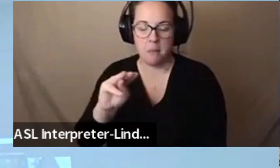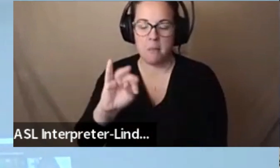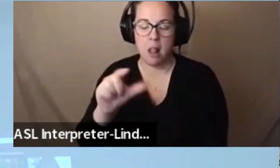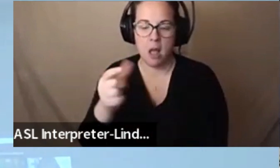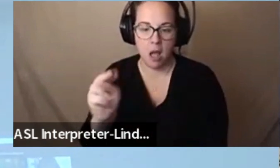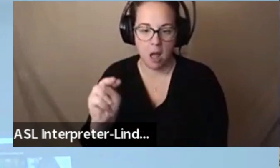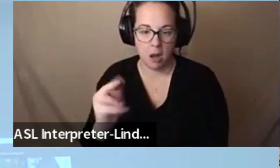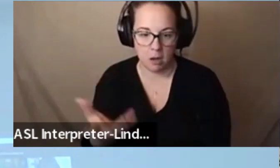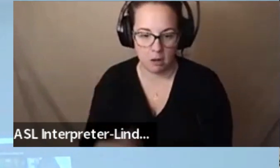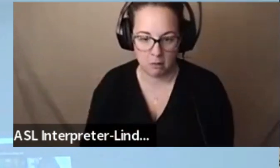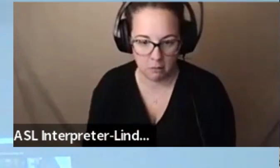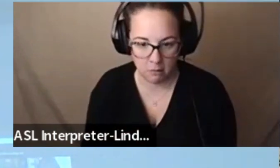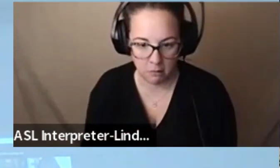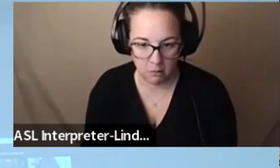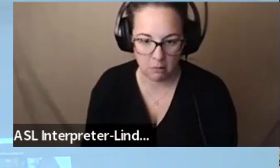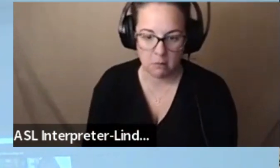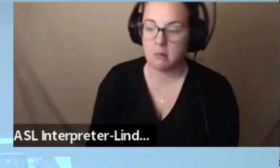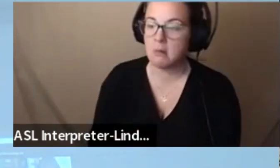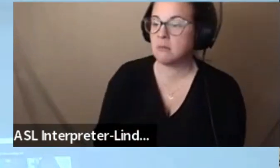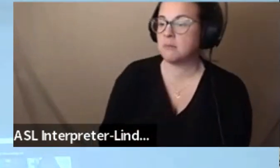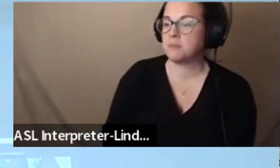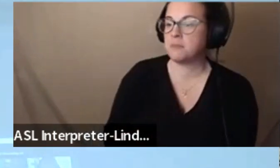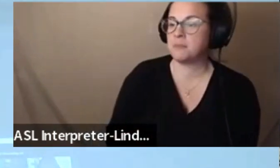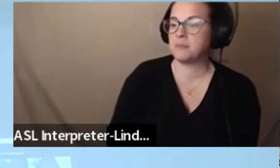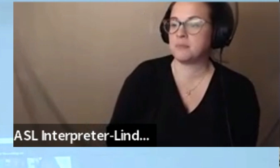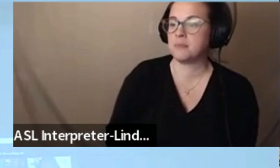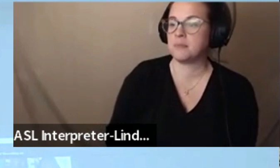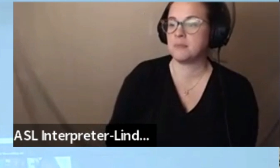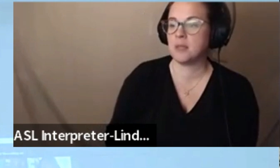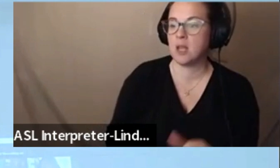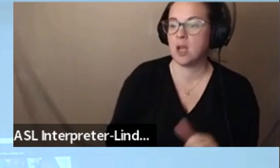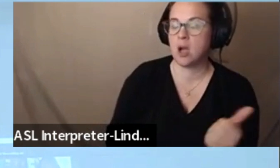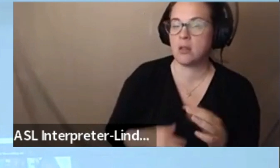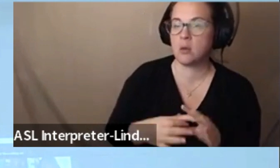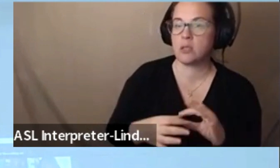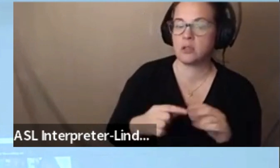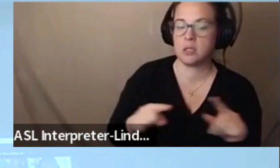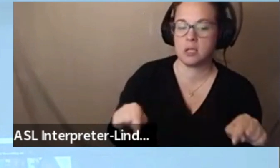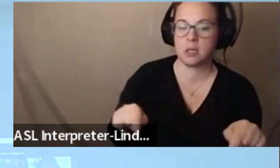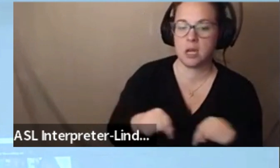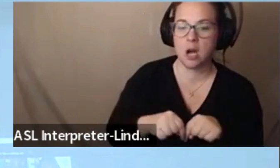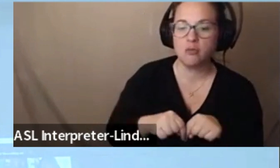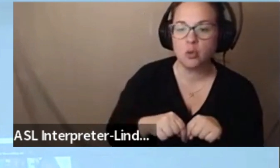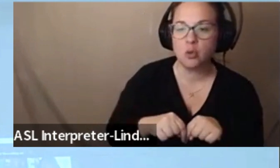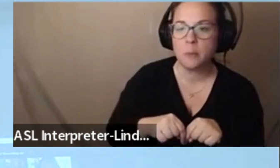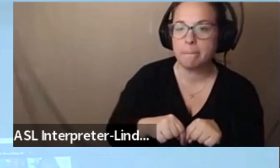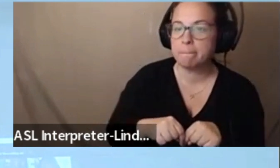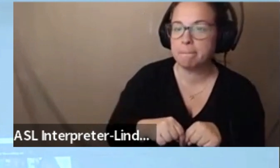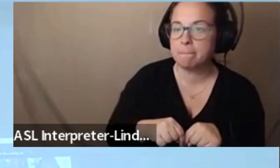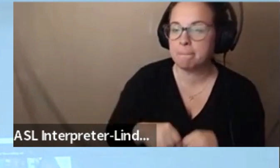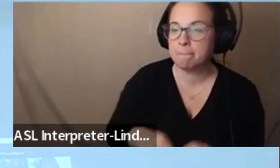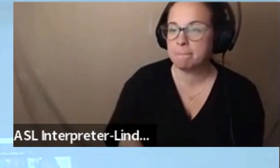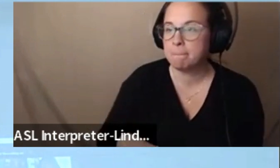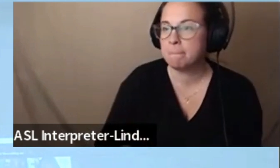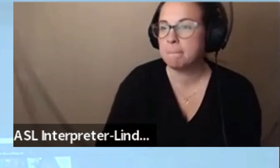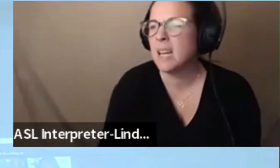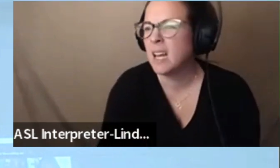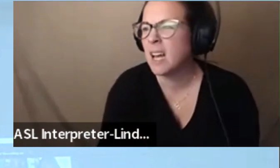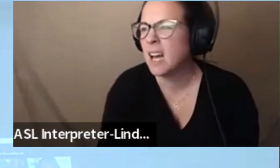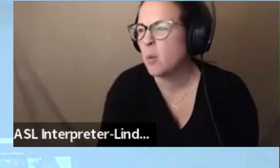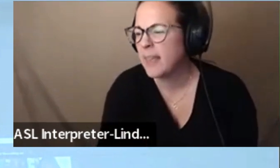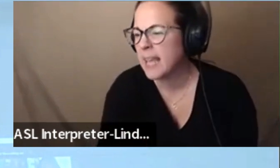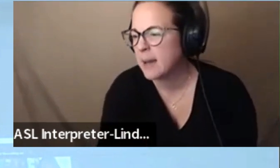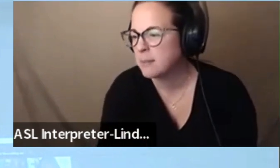I think the only visual reference we've got of the Shakespeare play performance from the